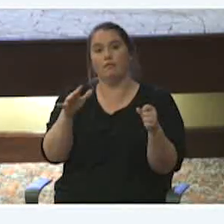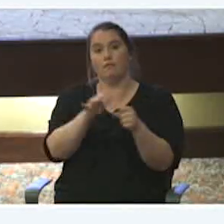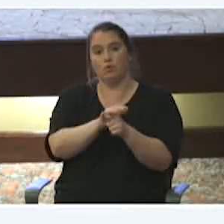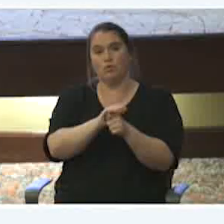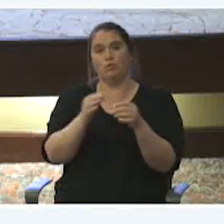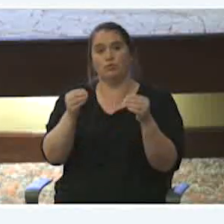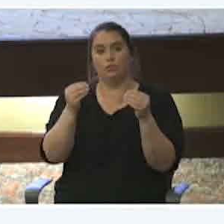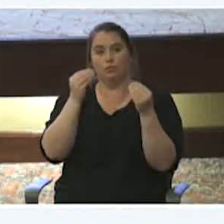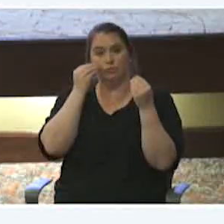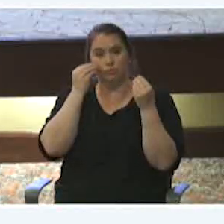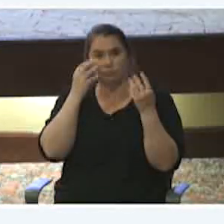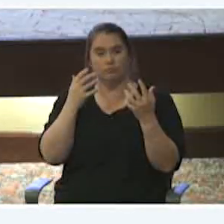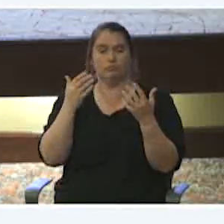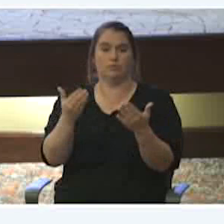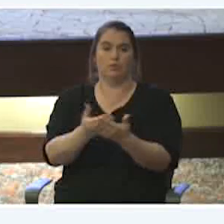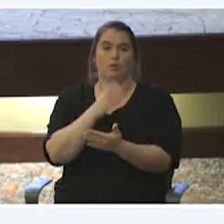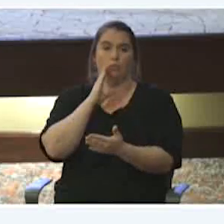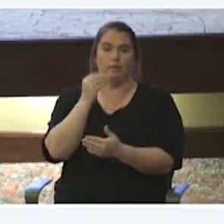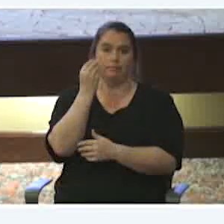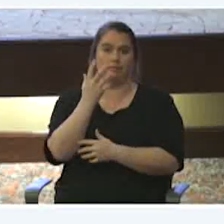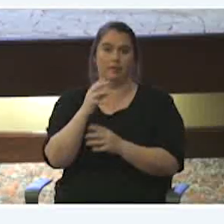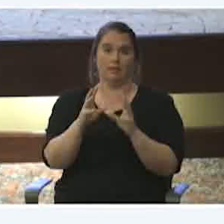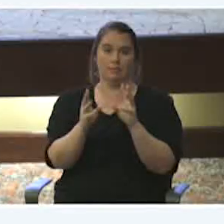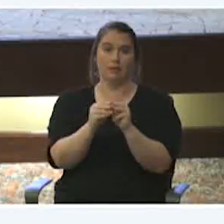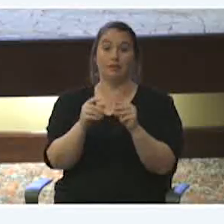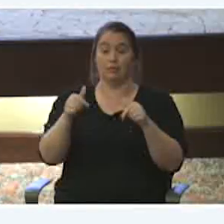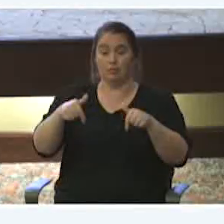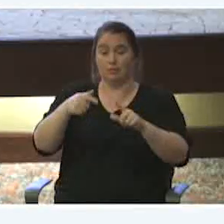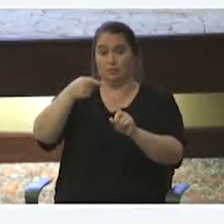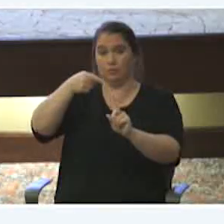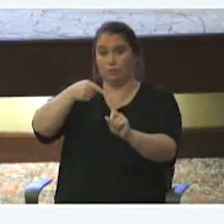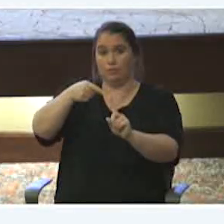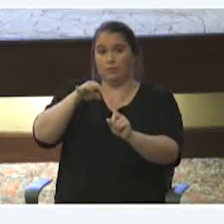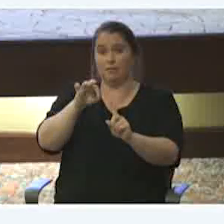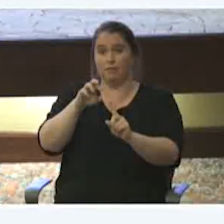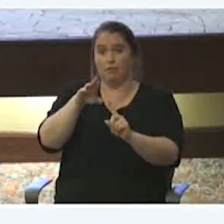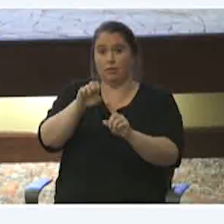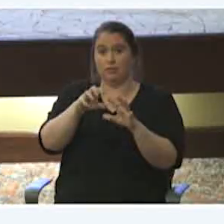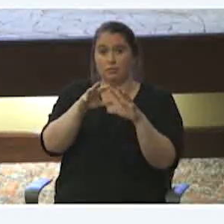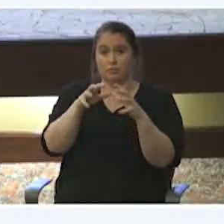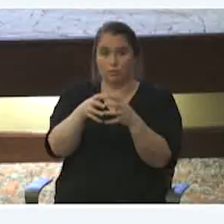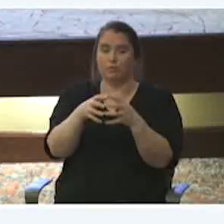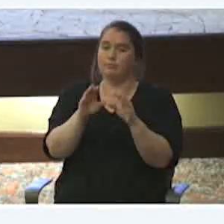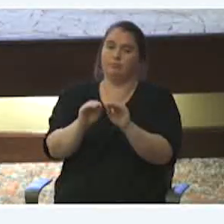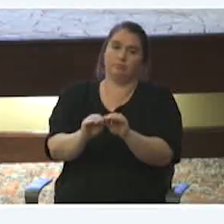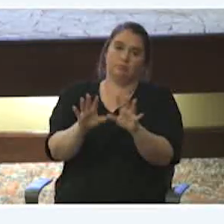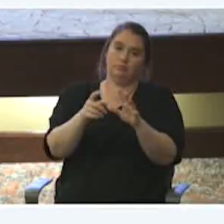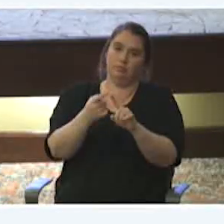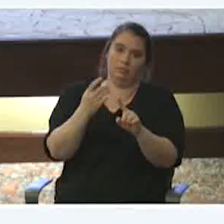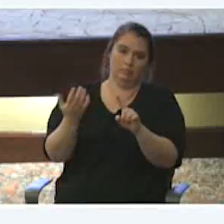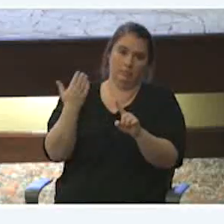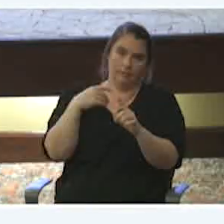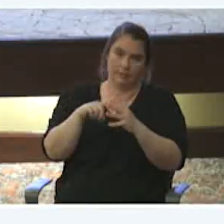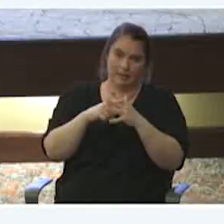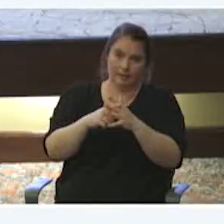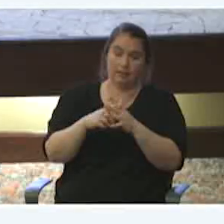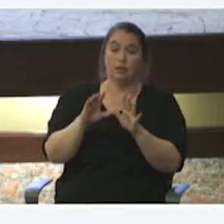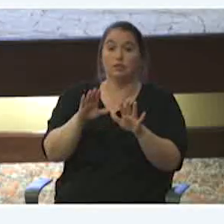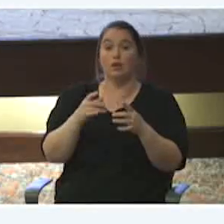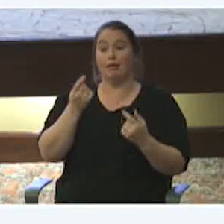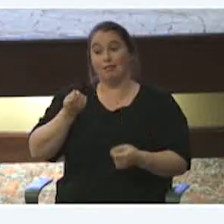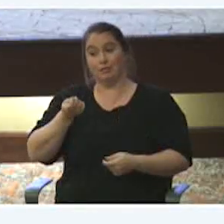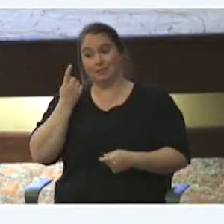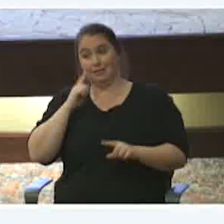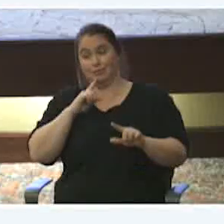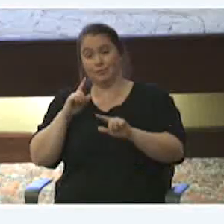monthly meetings. I would like to clarify that the goals of this focus group were pretty clear right from the beginning. It was to understand and respond to the very